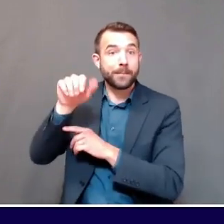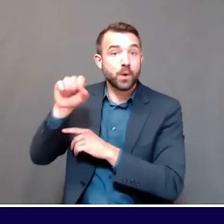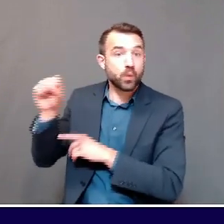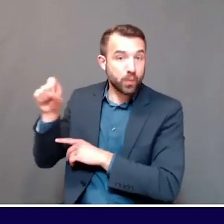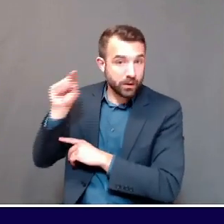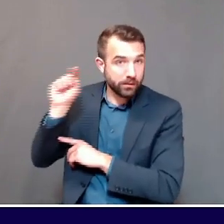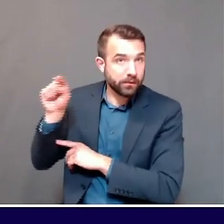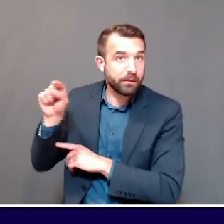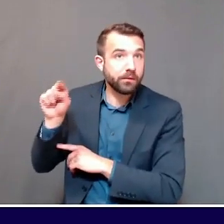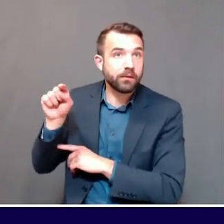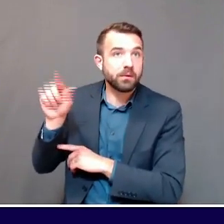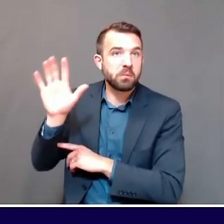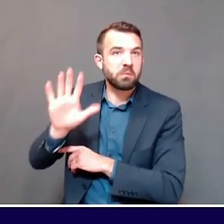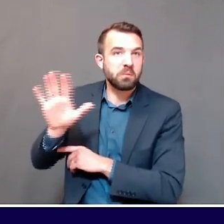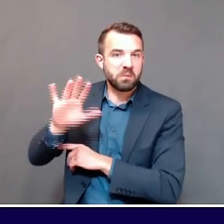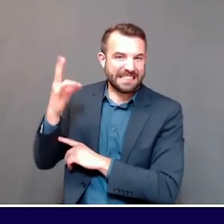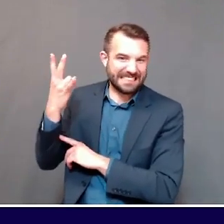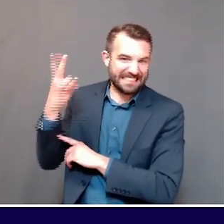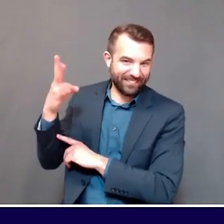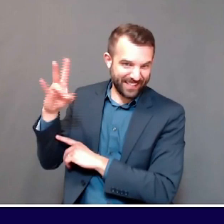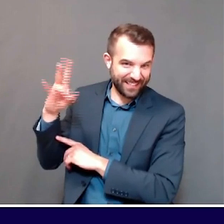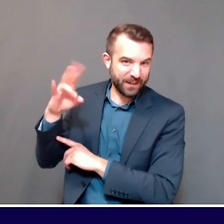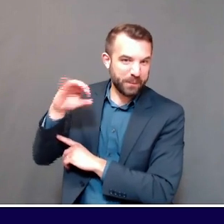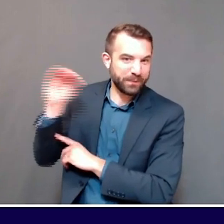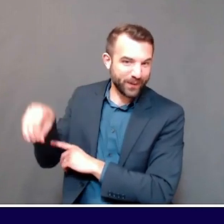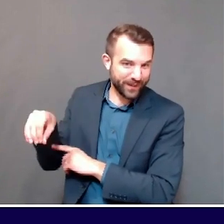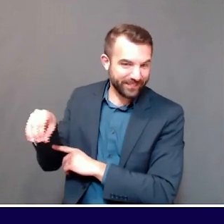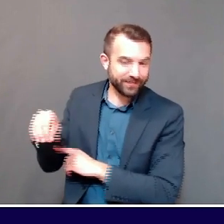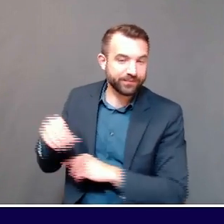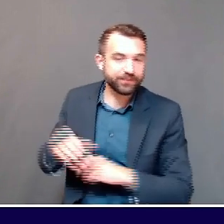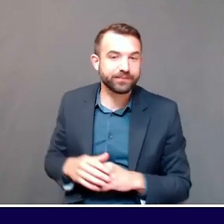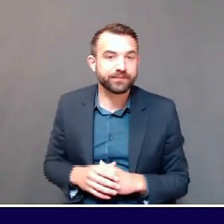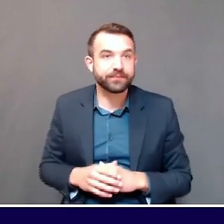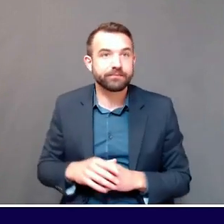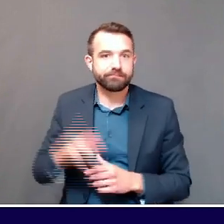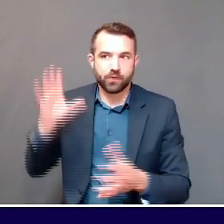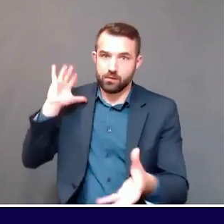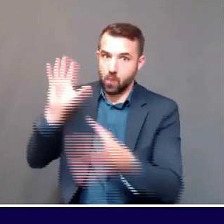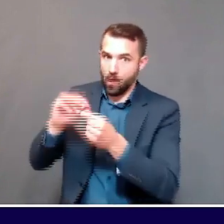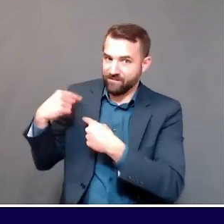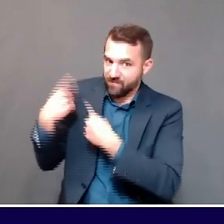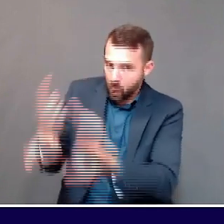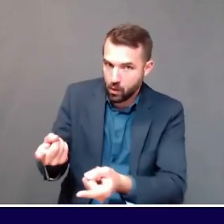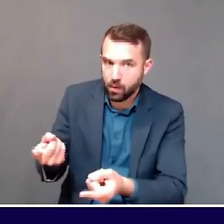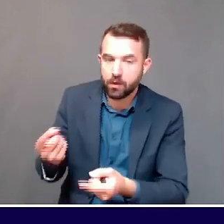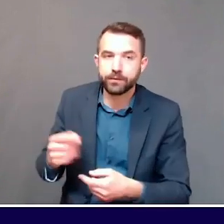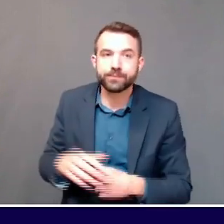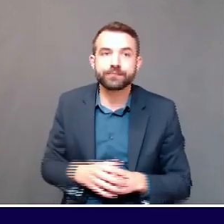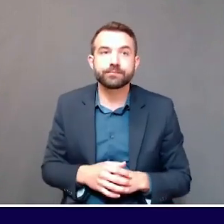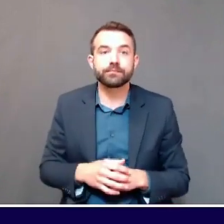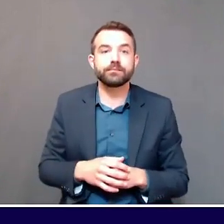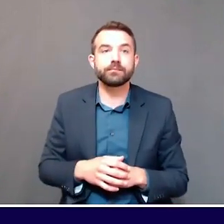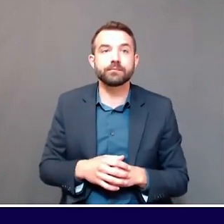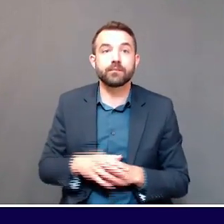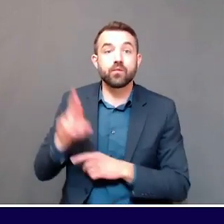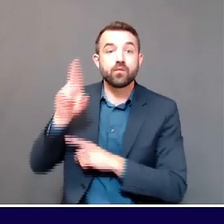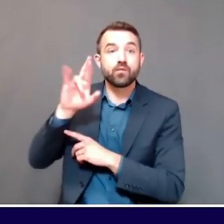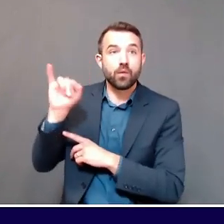is still hovering at around 17% cumulatively, about 9% in Rhode